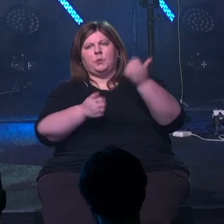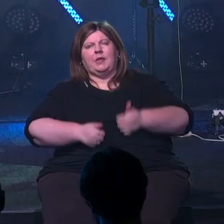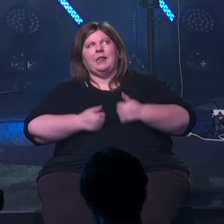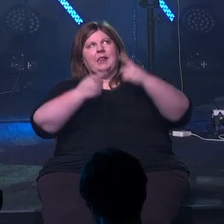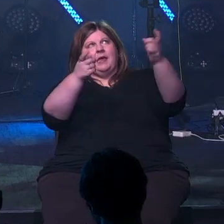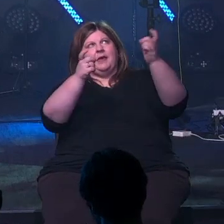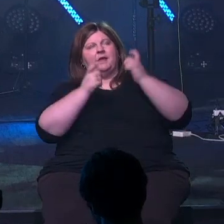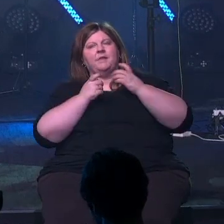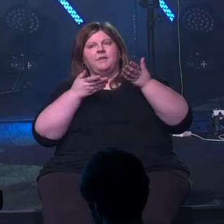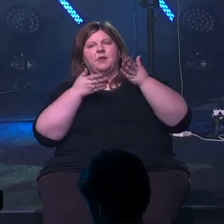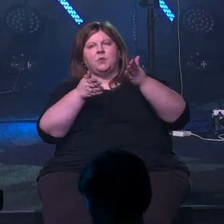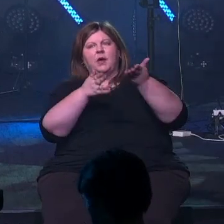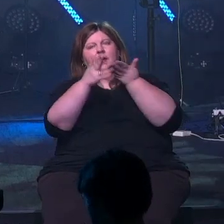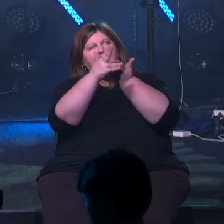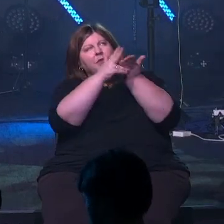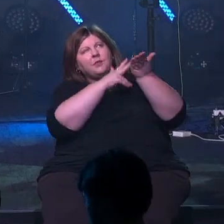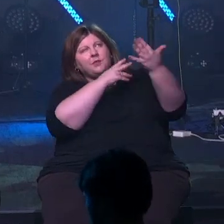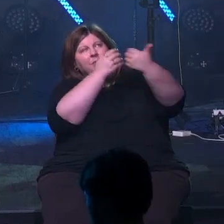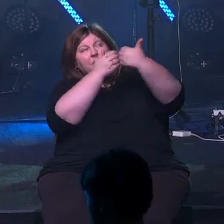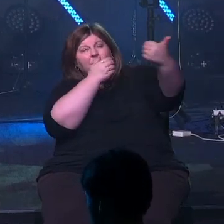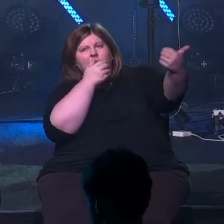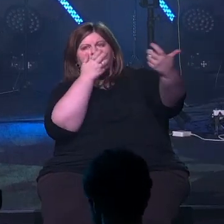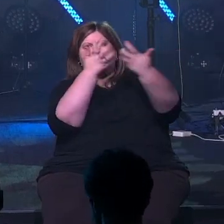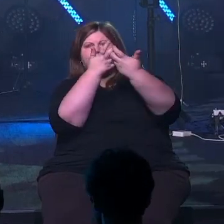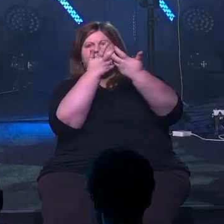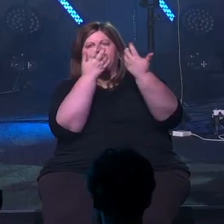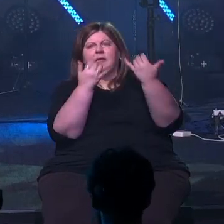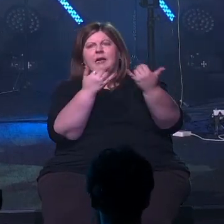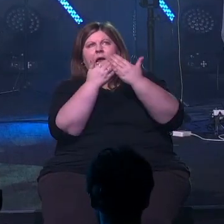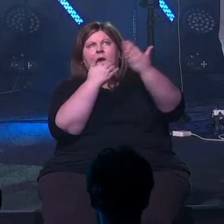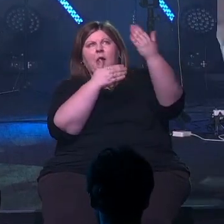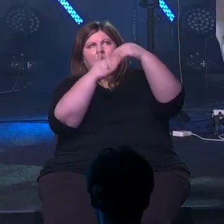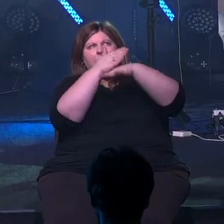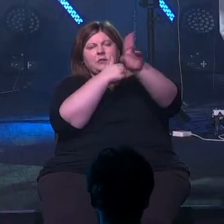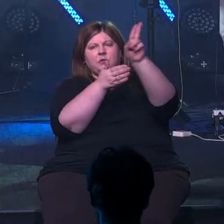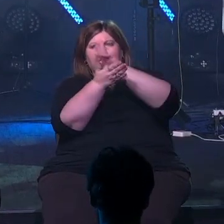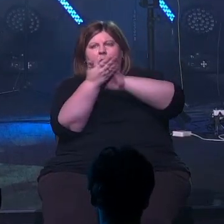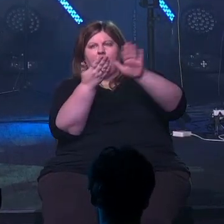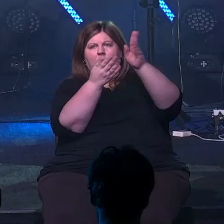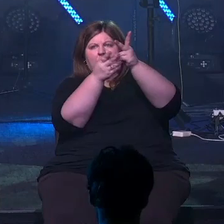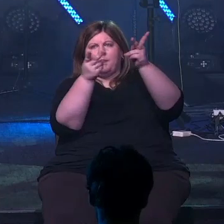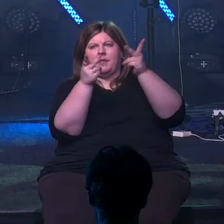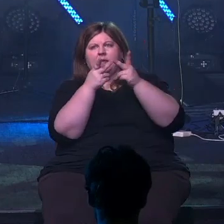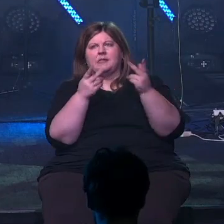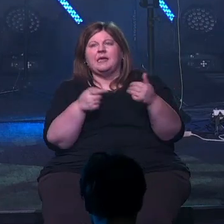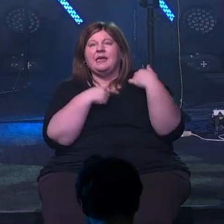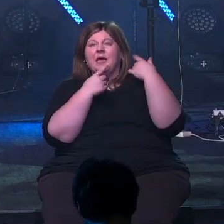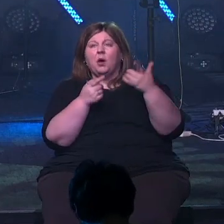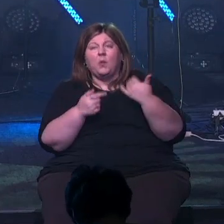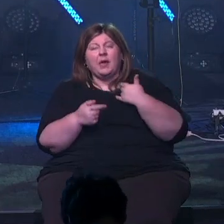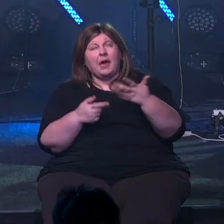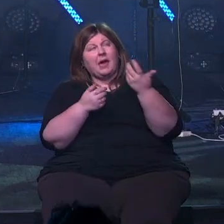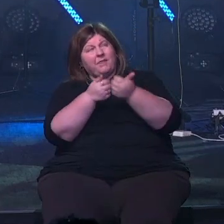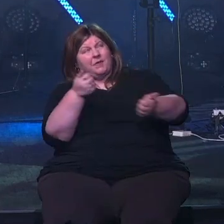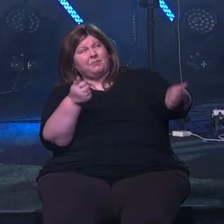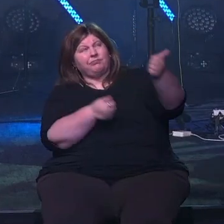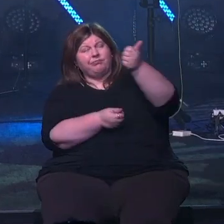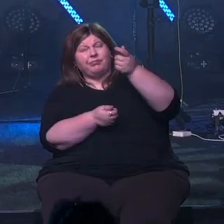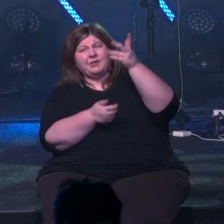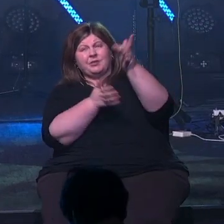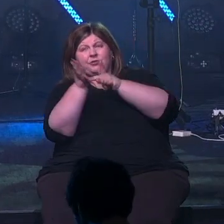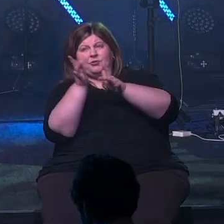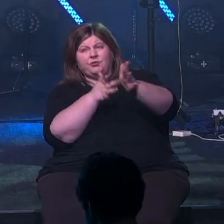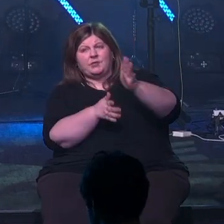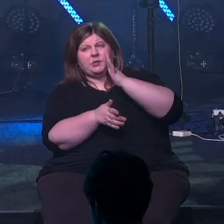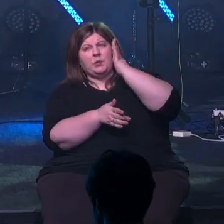giving way through the curtain into the most holy place. And since we have a great high priest who rules over God's house,